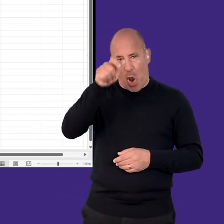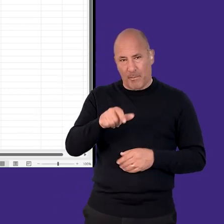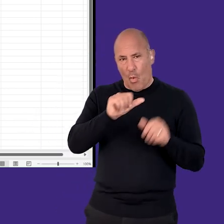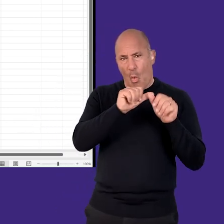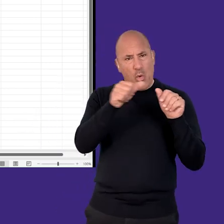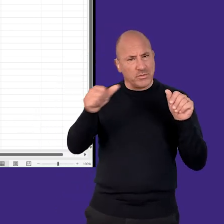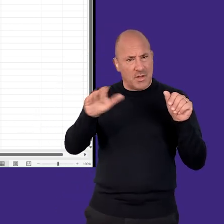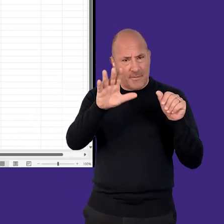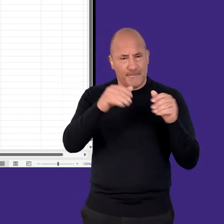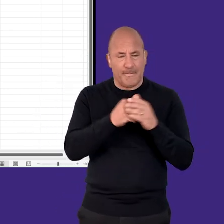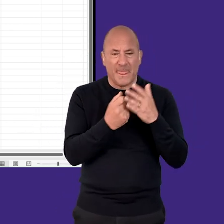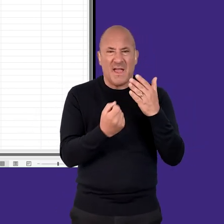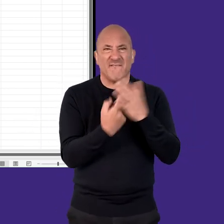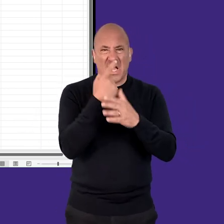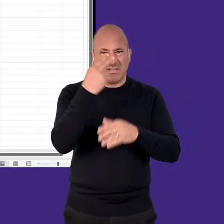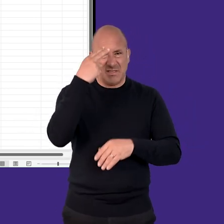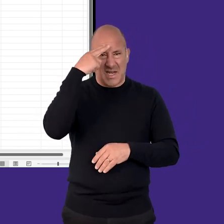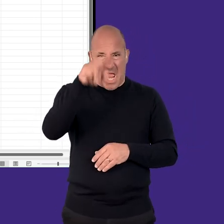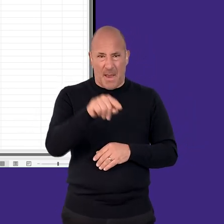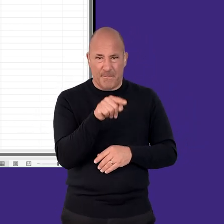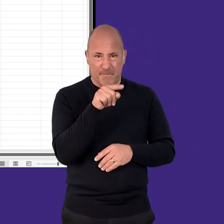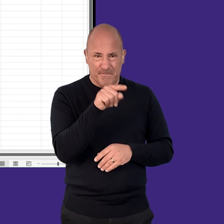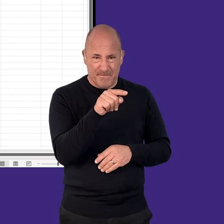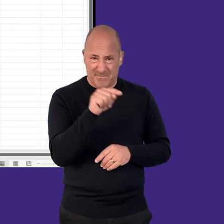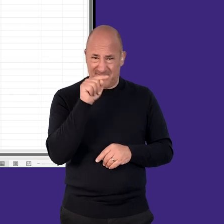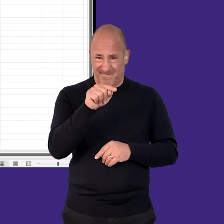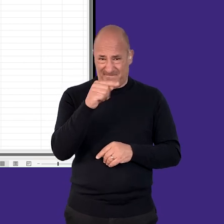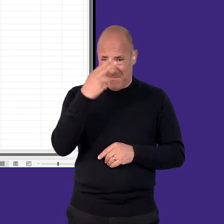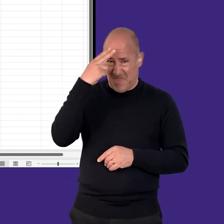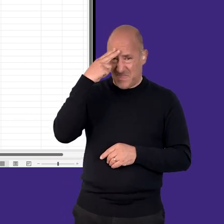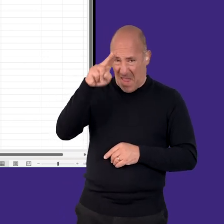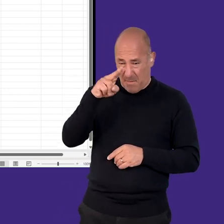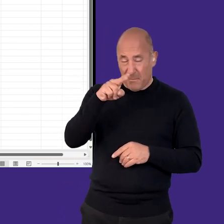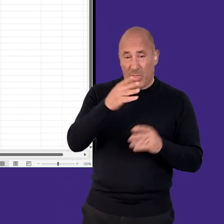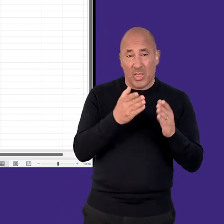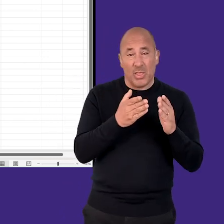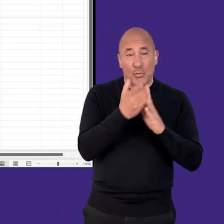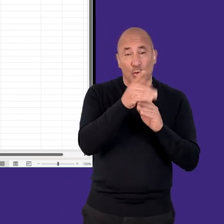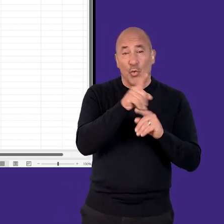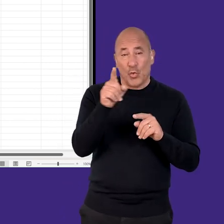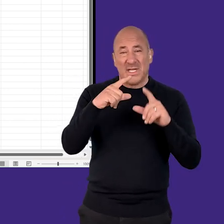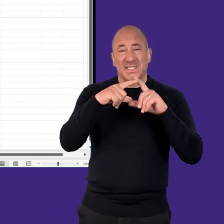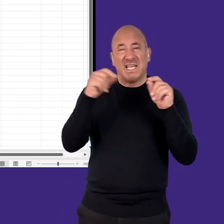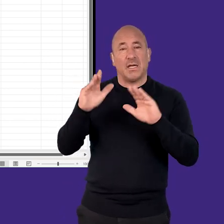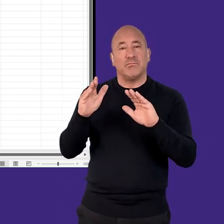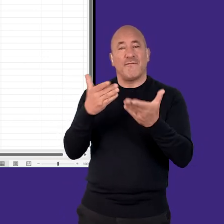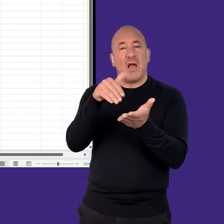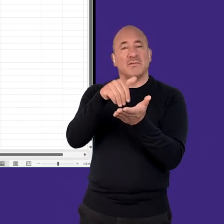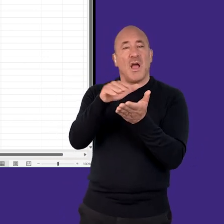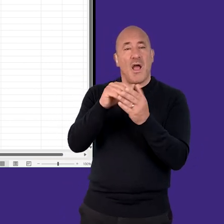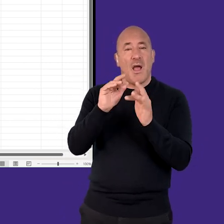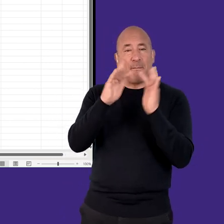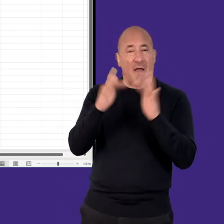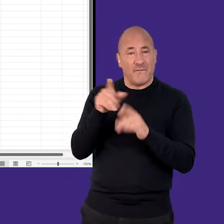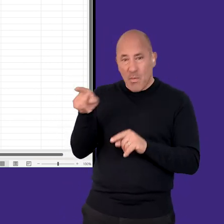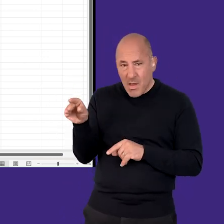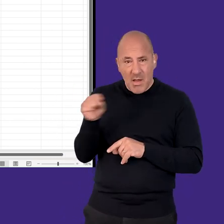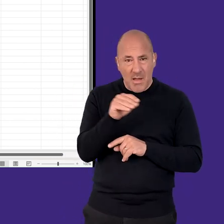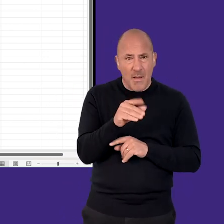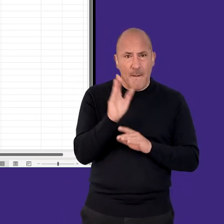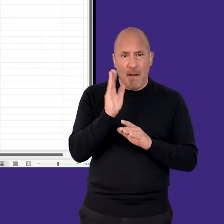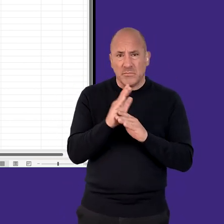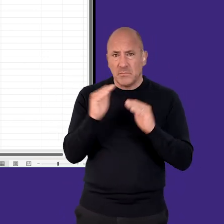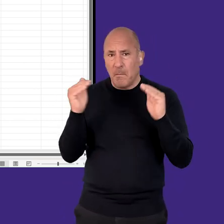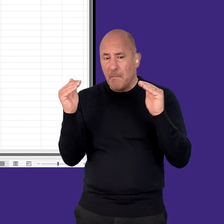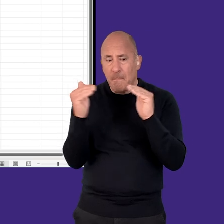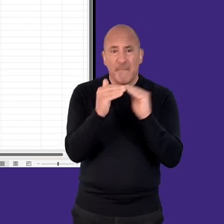through each column in order. Event name. This is the name of the event that can be found on your ticketing provider's platform.